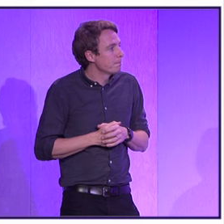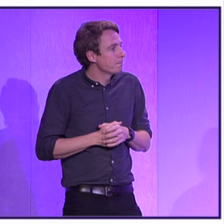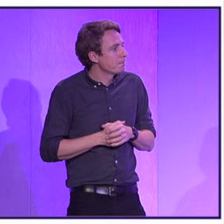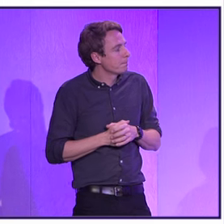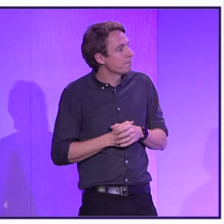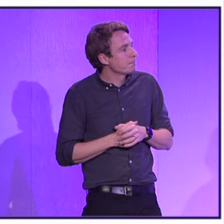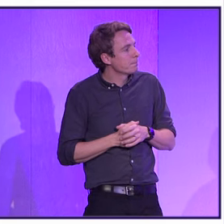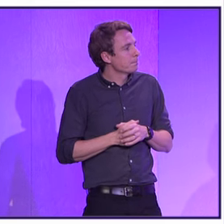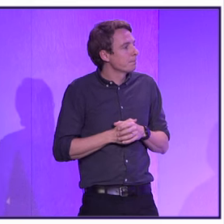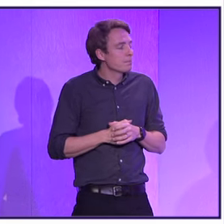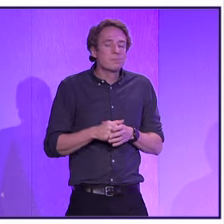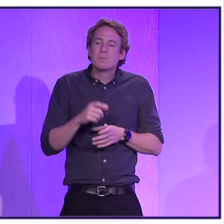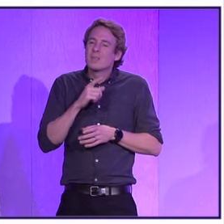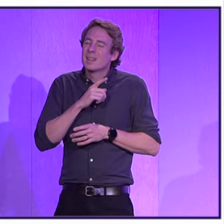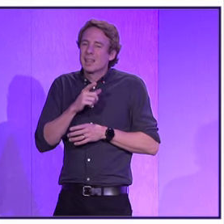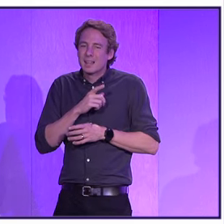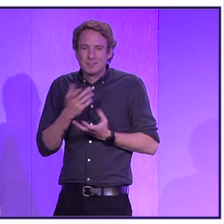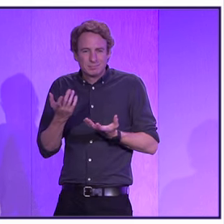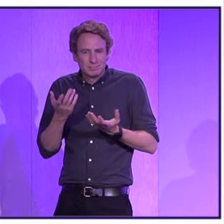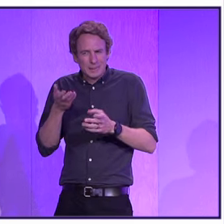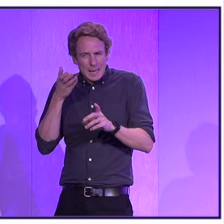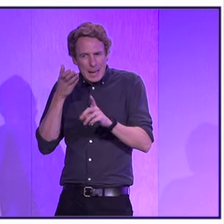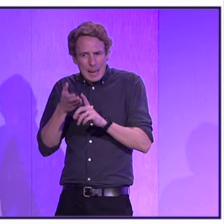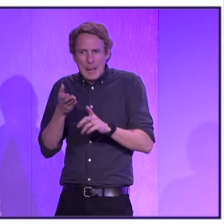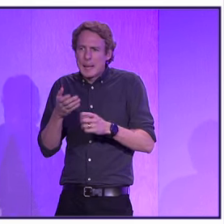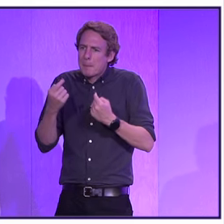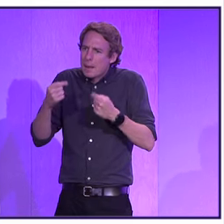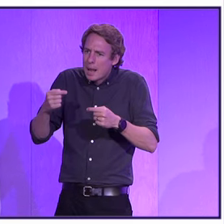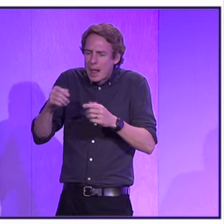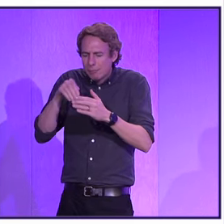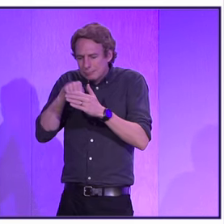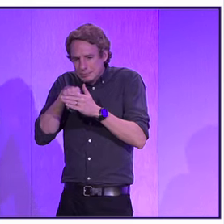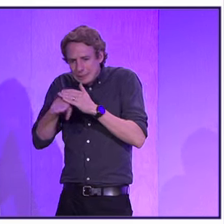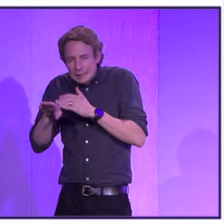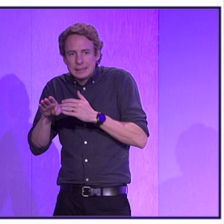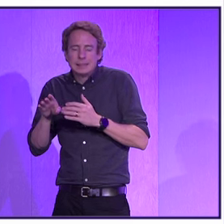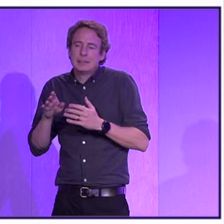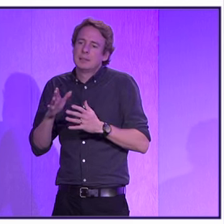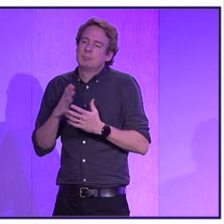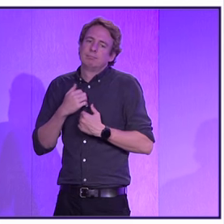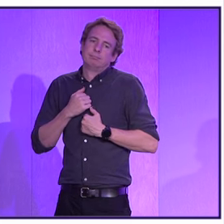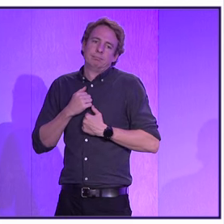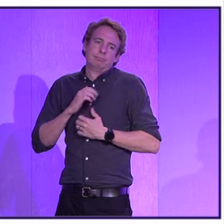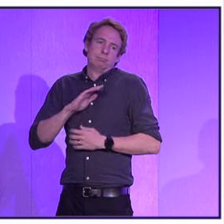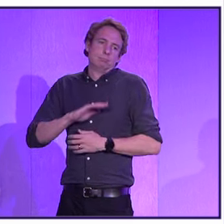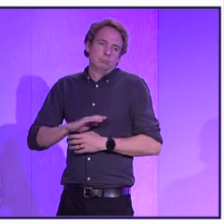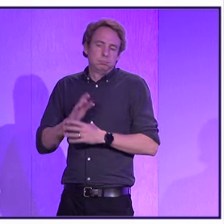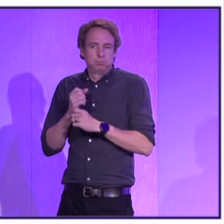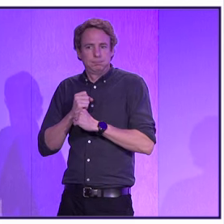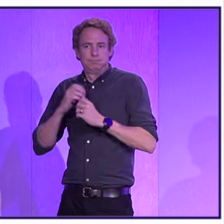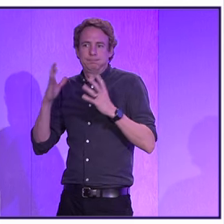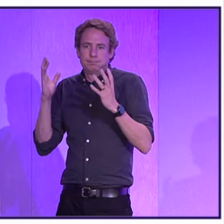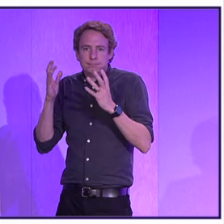Because that's the point of that is to allow someone that space for reflection through which might come